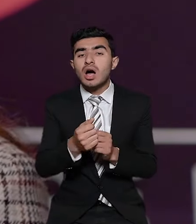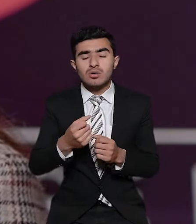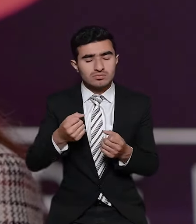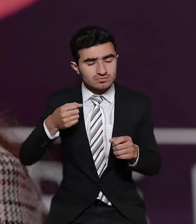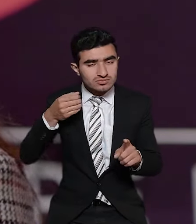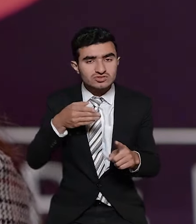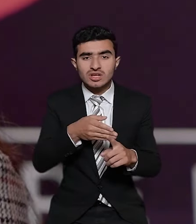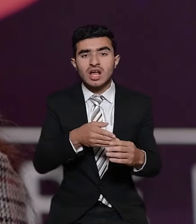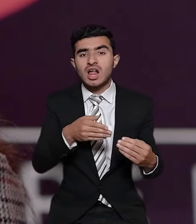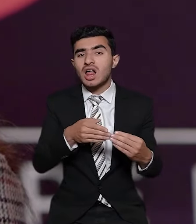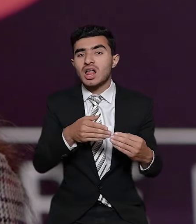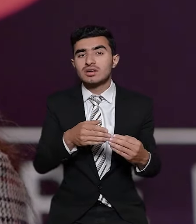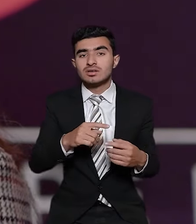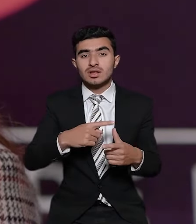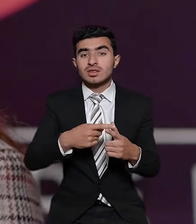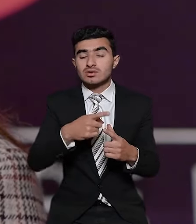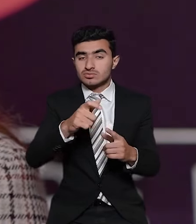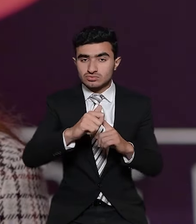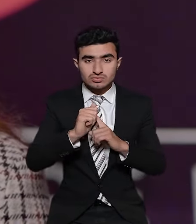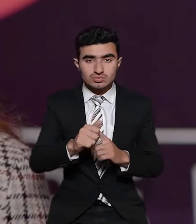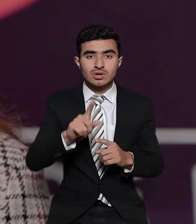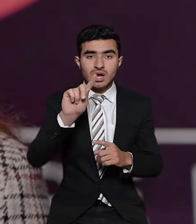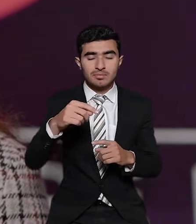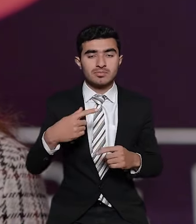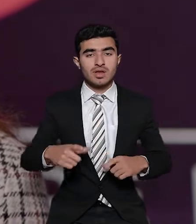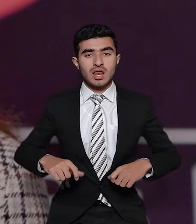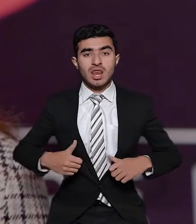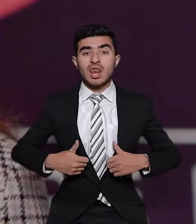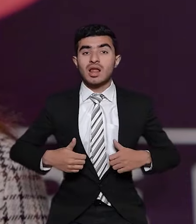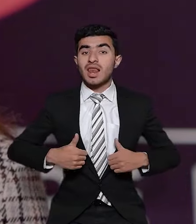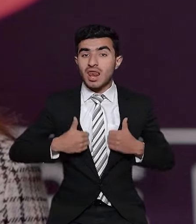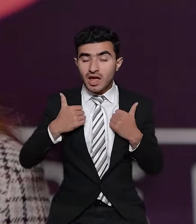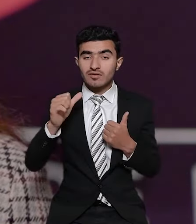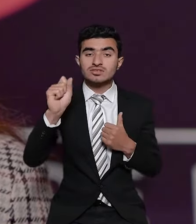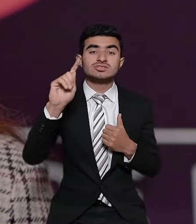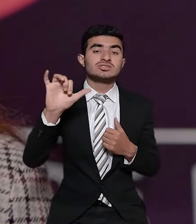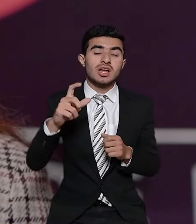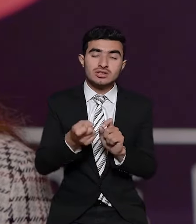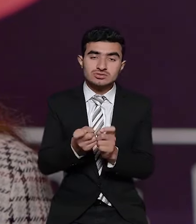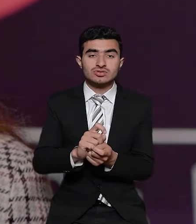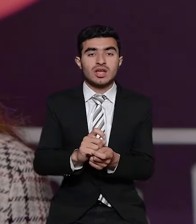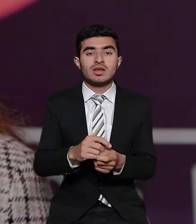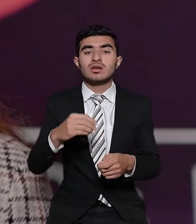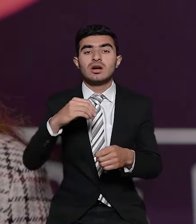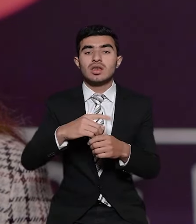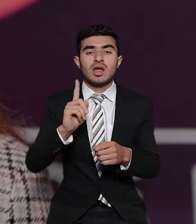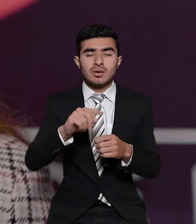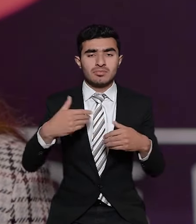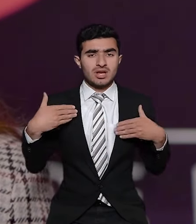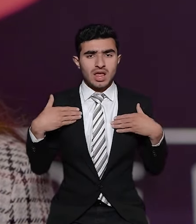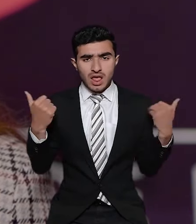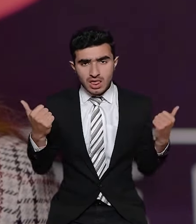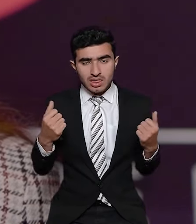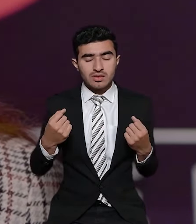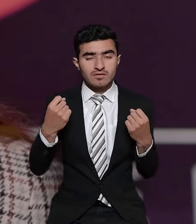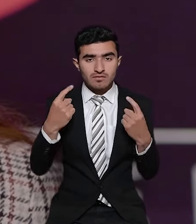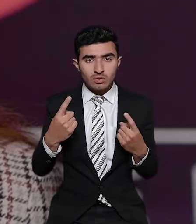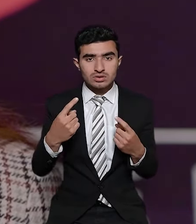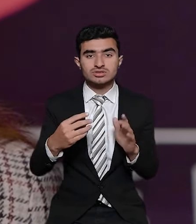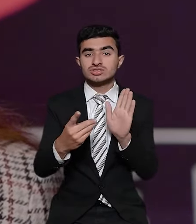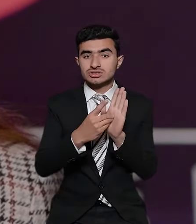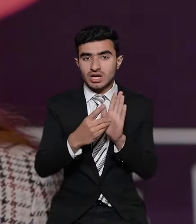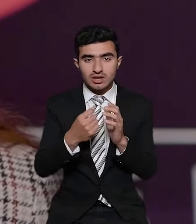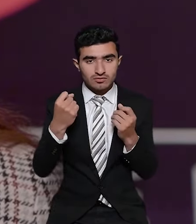need to change your lifestyle and you need to bring in exercise in some shape, way or form.